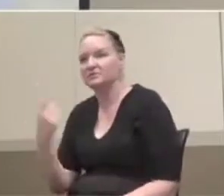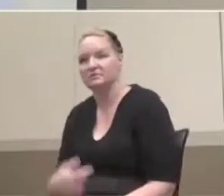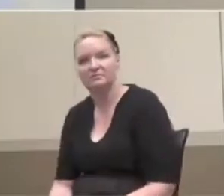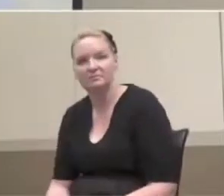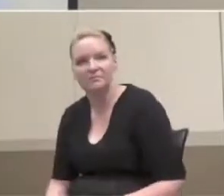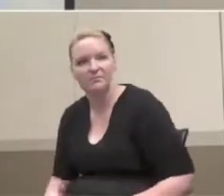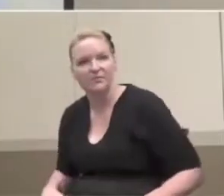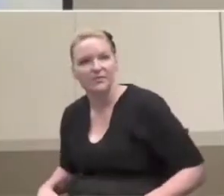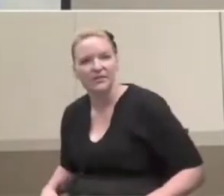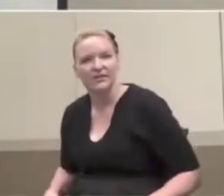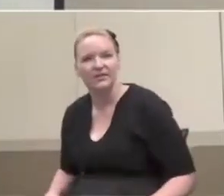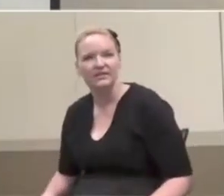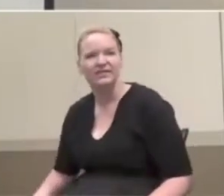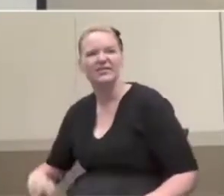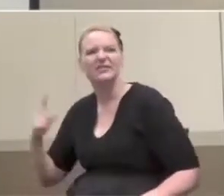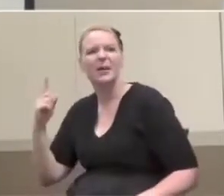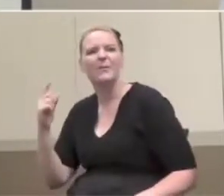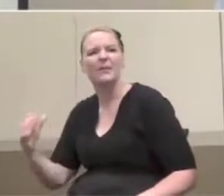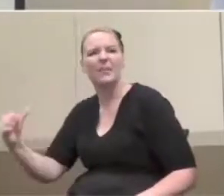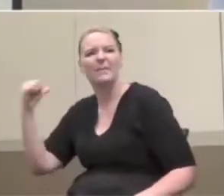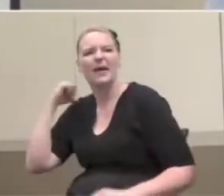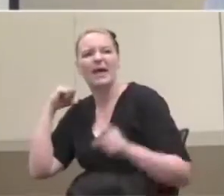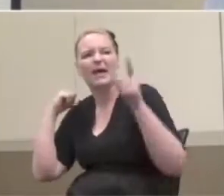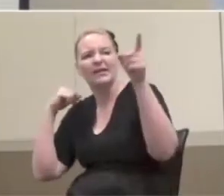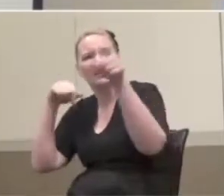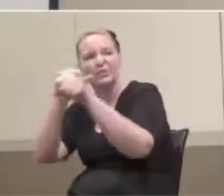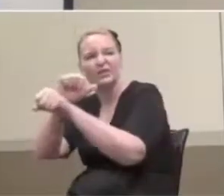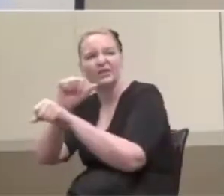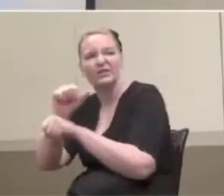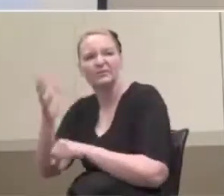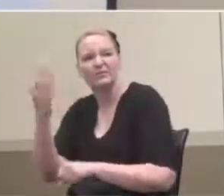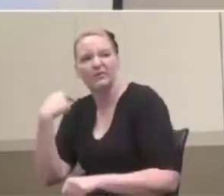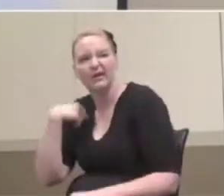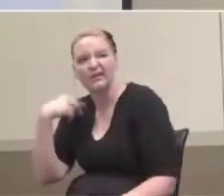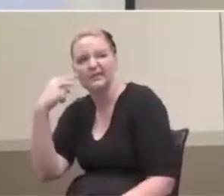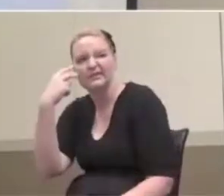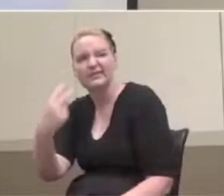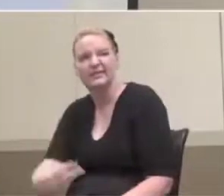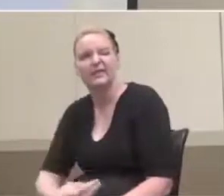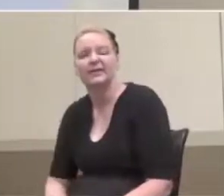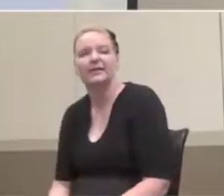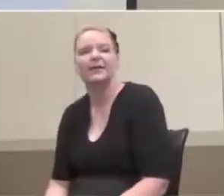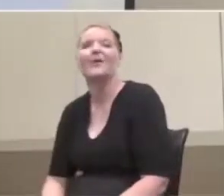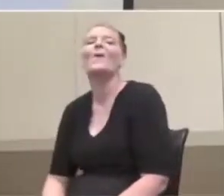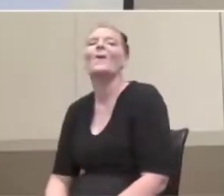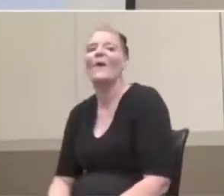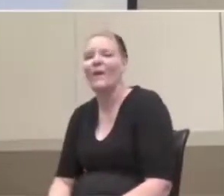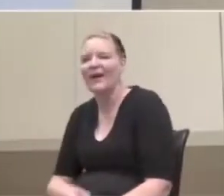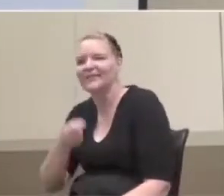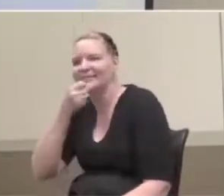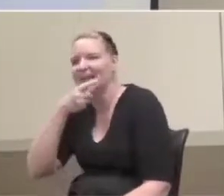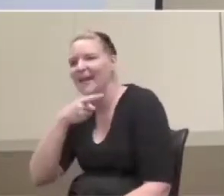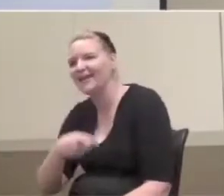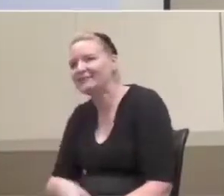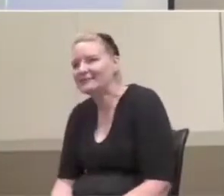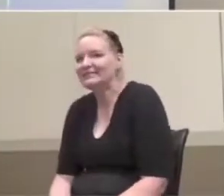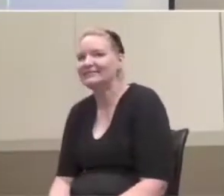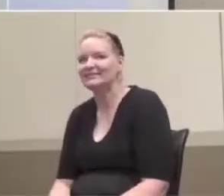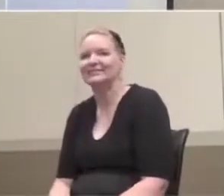I saw somebody in the back was working on this. No? Yes? I ratted you out, didn't I?